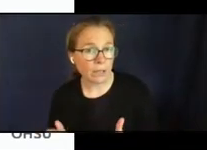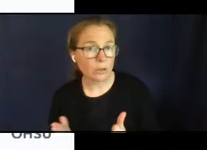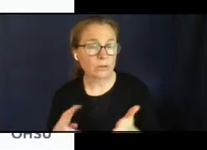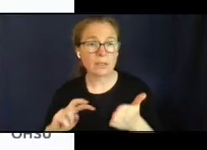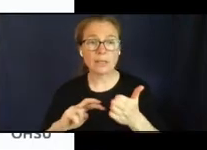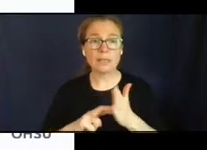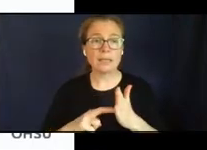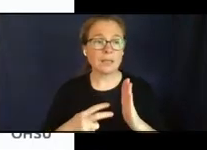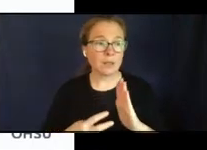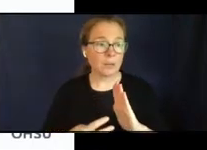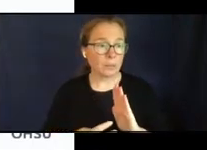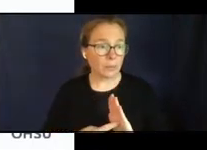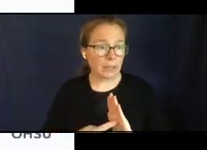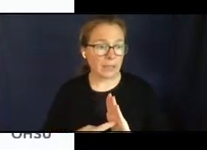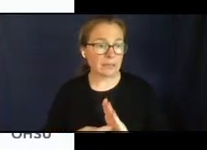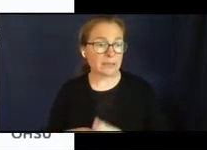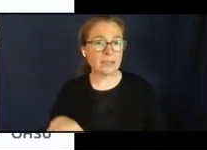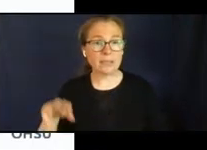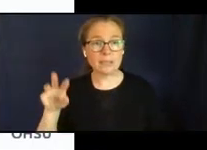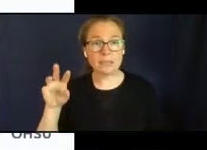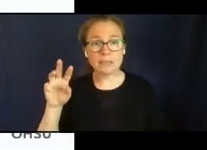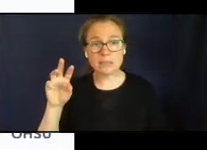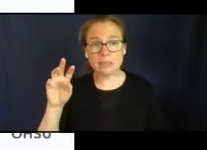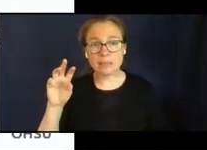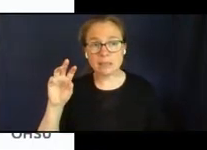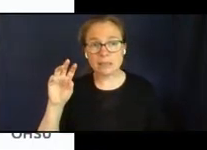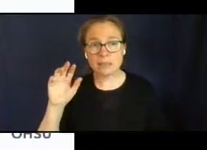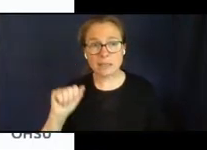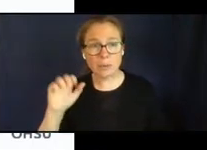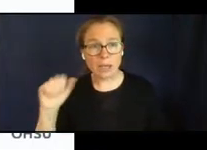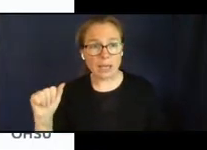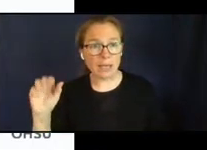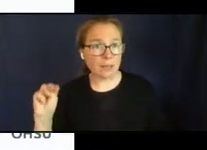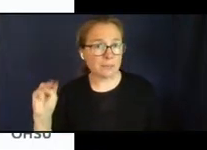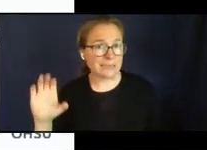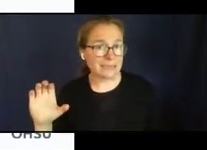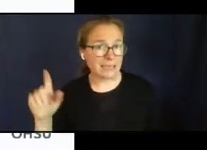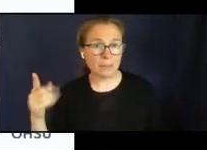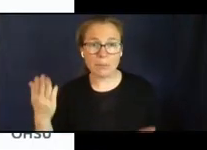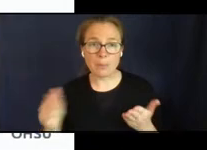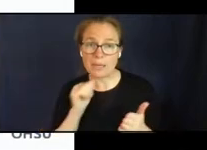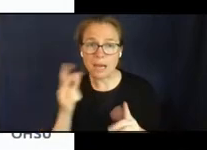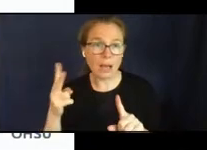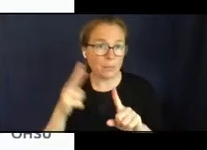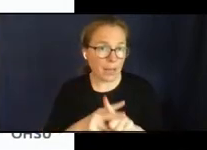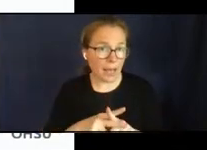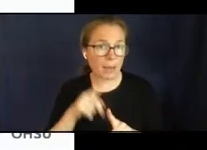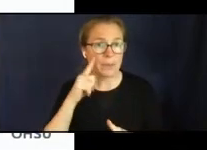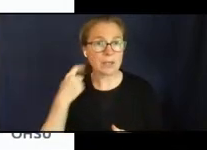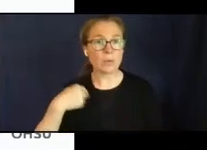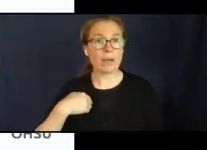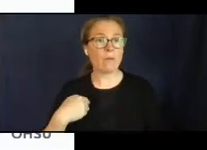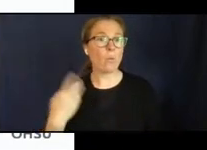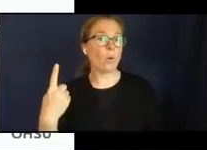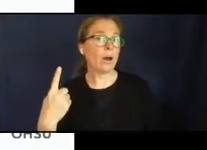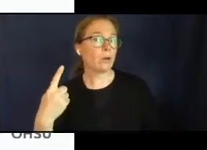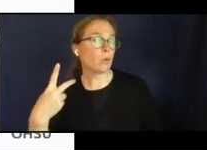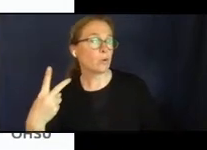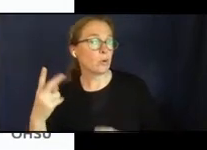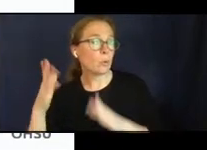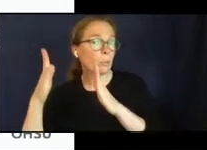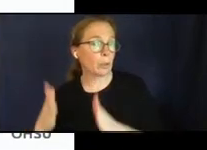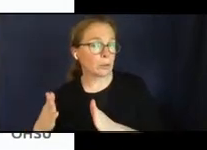from a AAMC may not be relevant or applicable, because we only have a one person or two person specialty